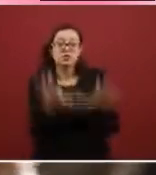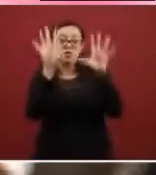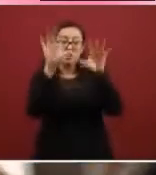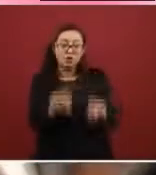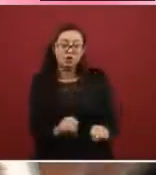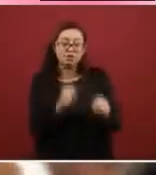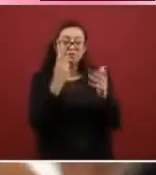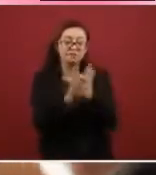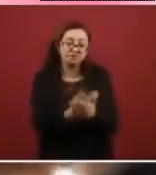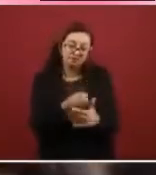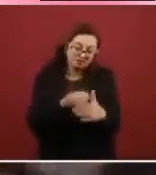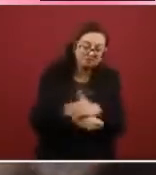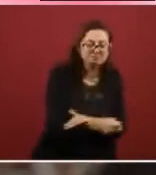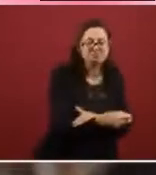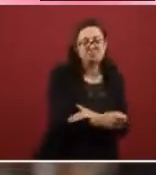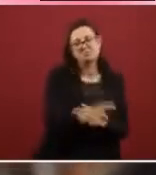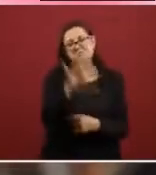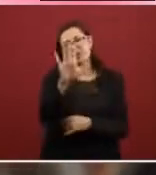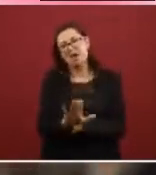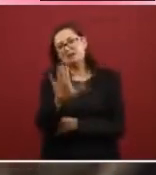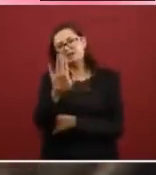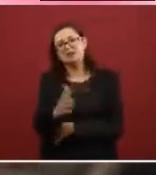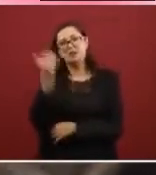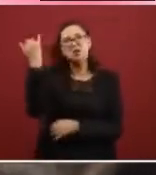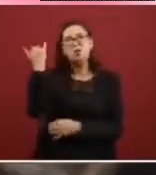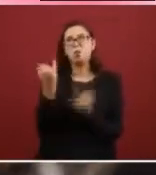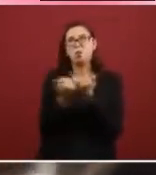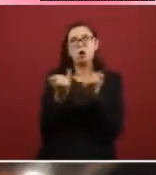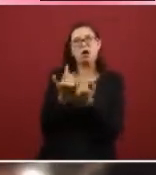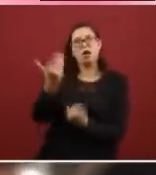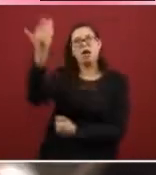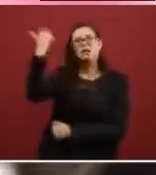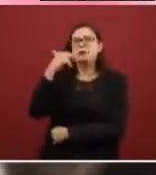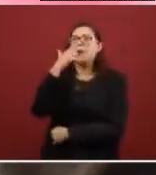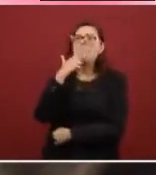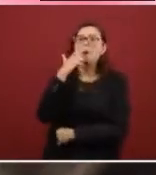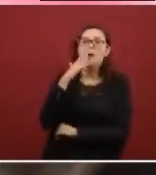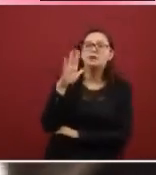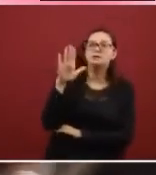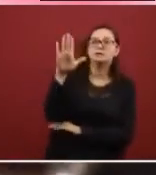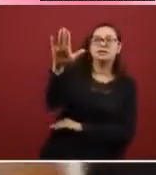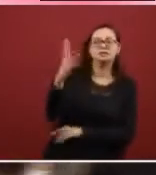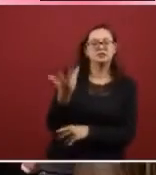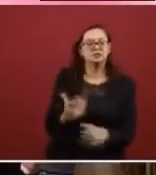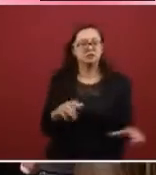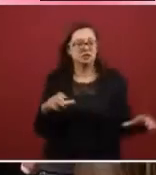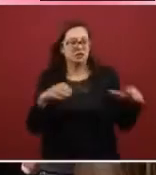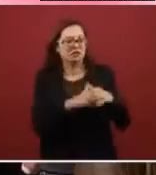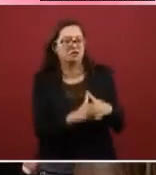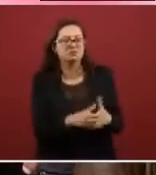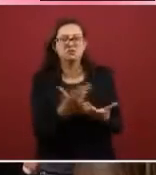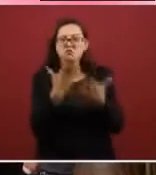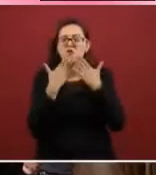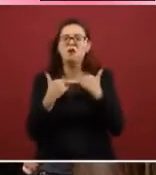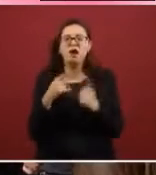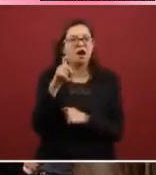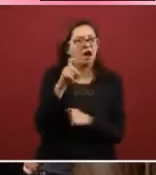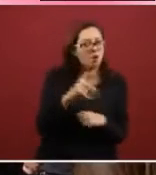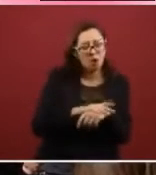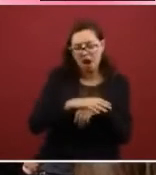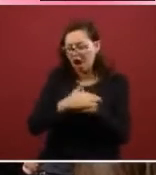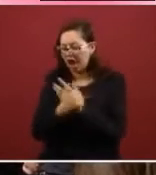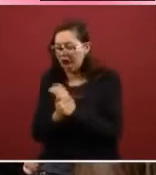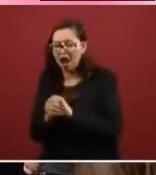campos many, de concentración. Concentration camps where they're holding the Mexicans. They have no water or soap to wash their